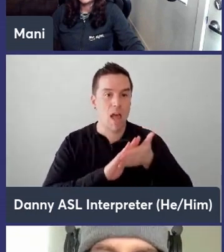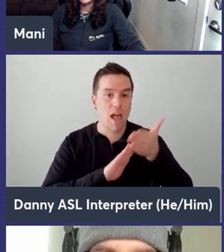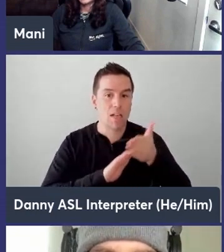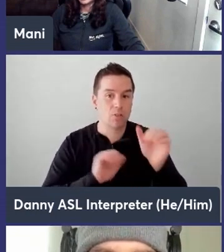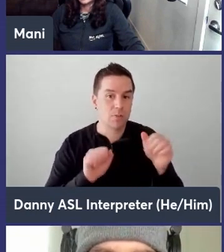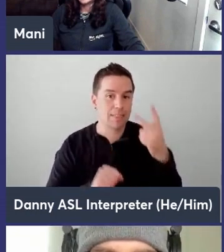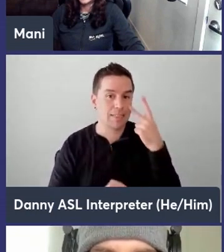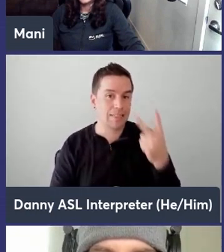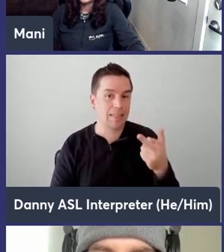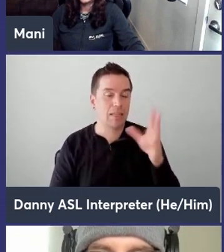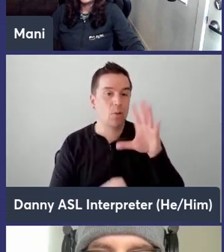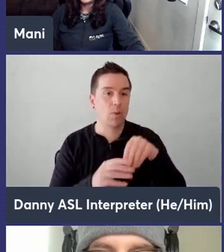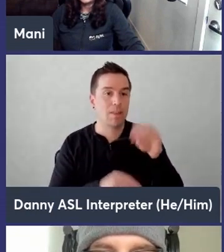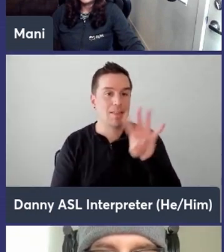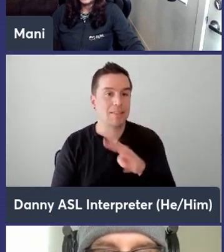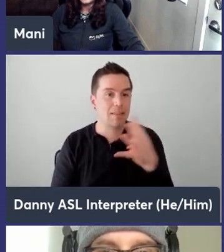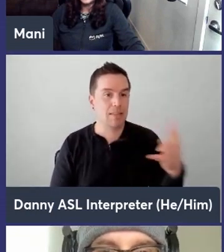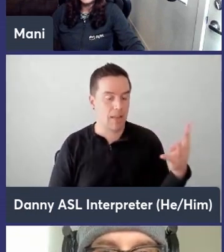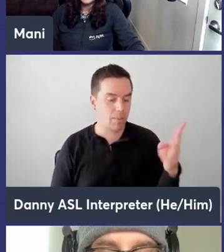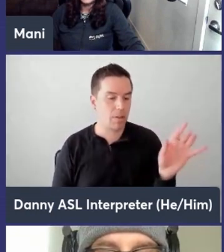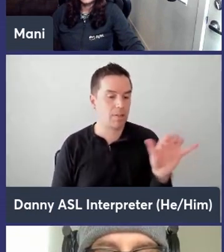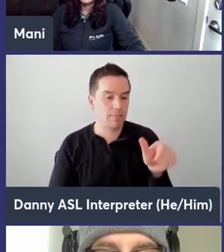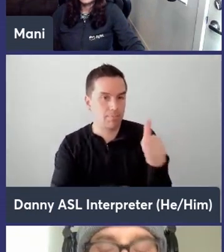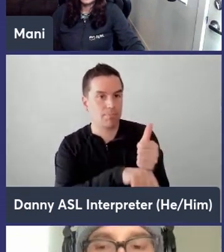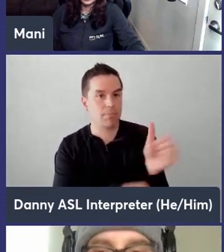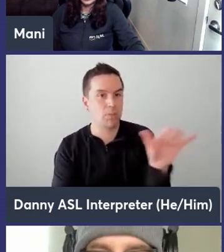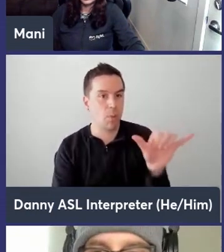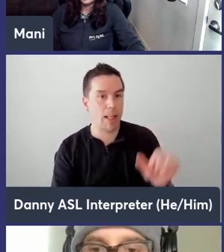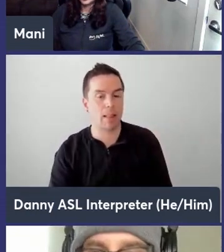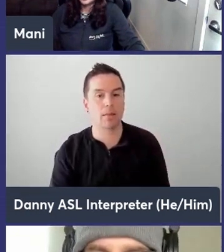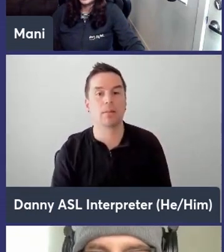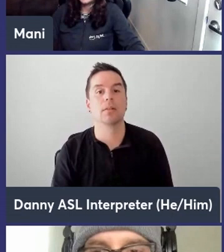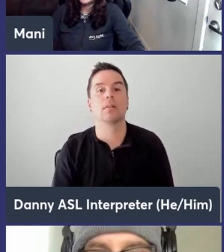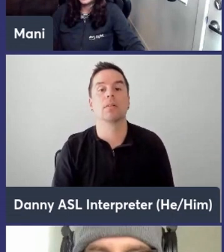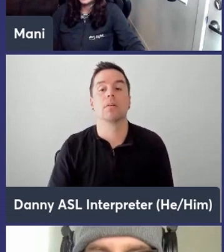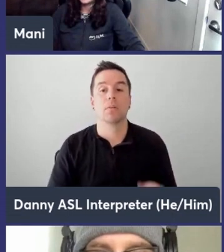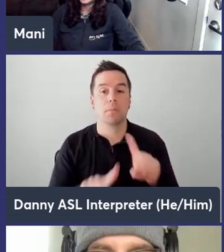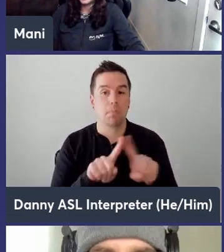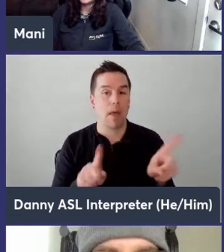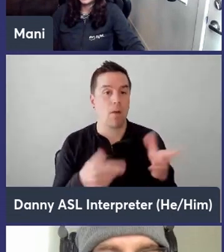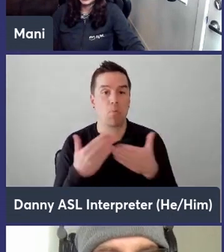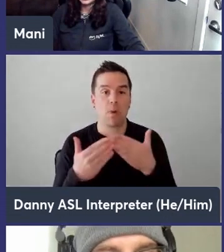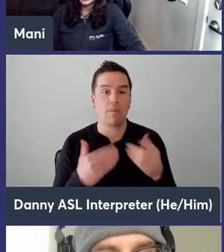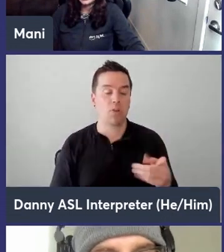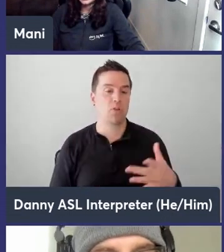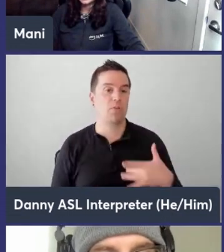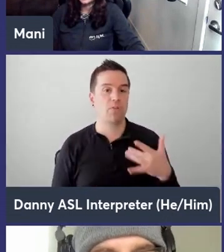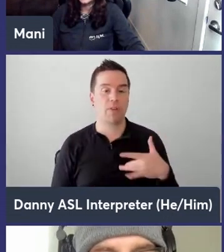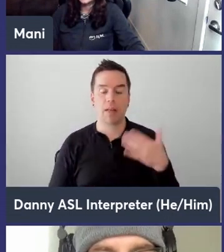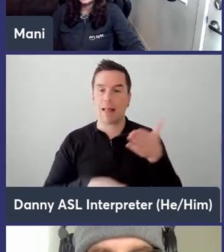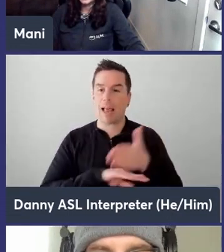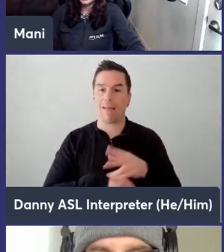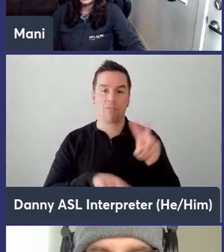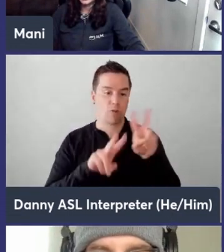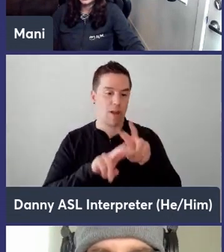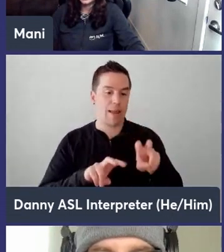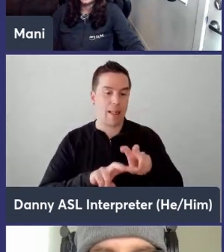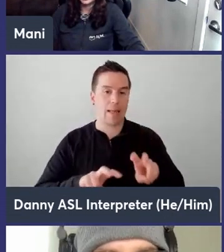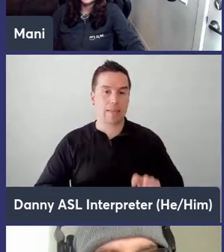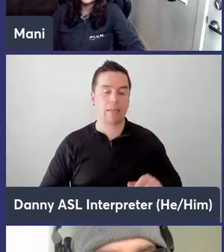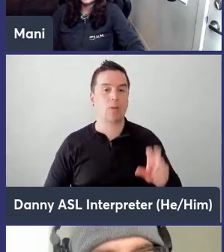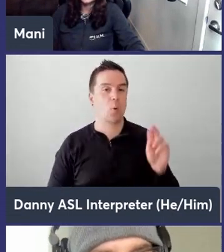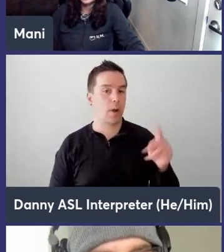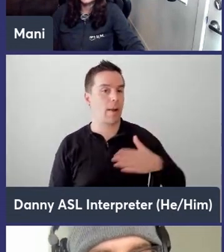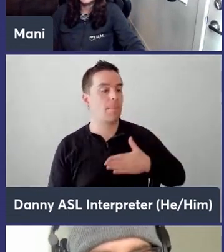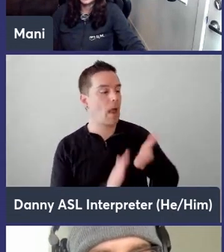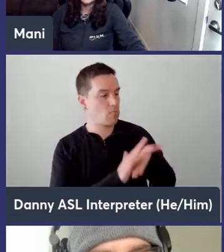table format as well, right? But whatever you feel that, okay, after analyzing it, okay, this is my run and I want